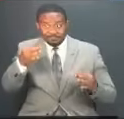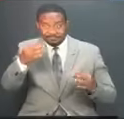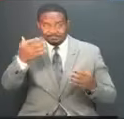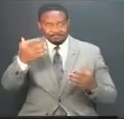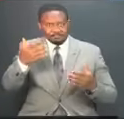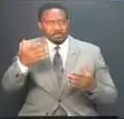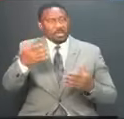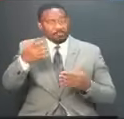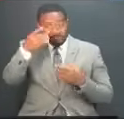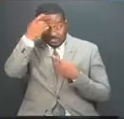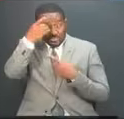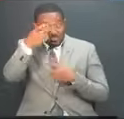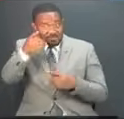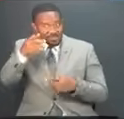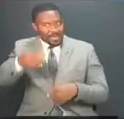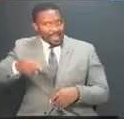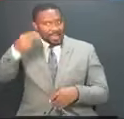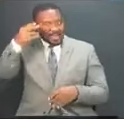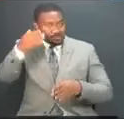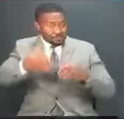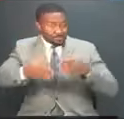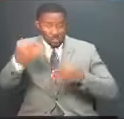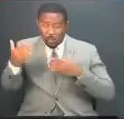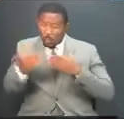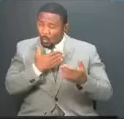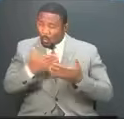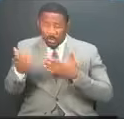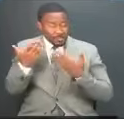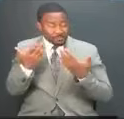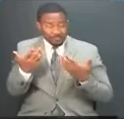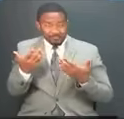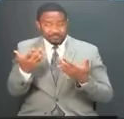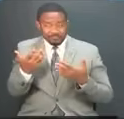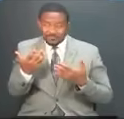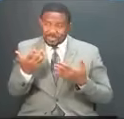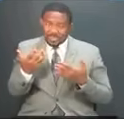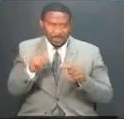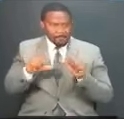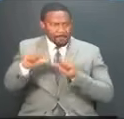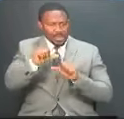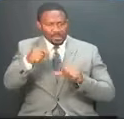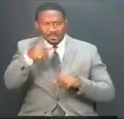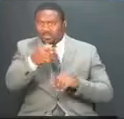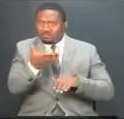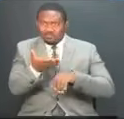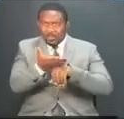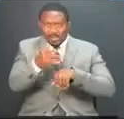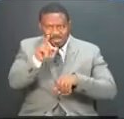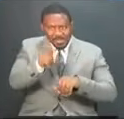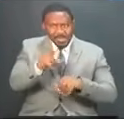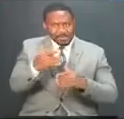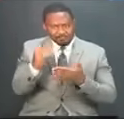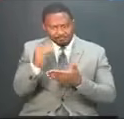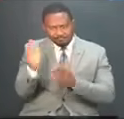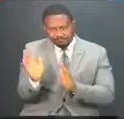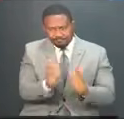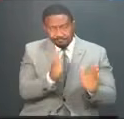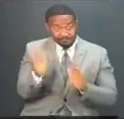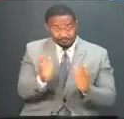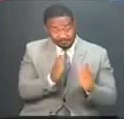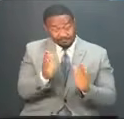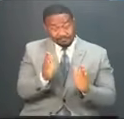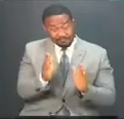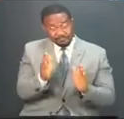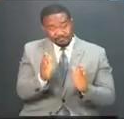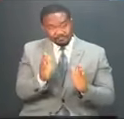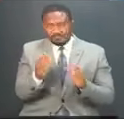or decision of the High Court of whatever description, in respect of which an appeal can be filed, and further,